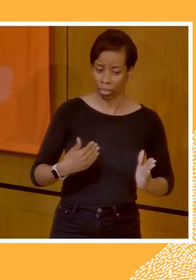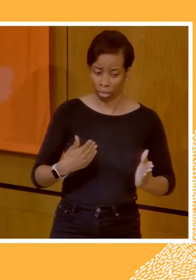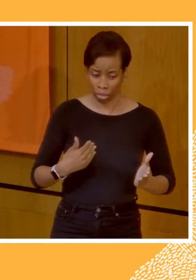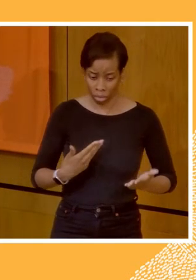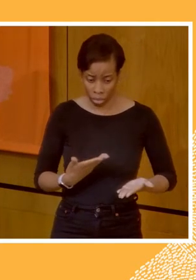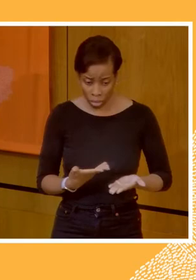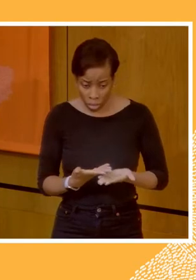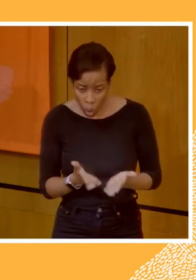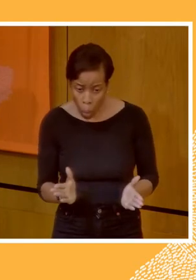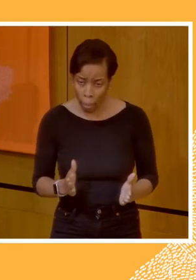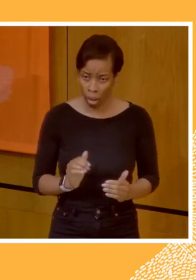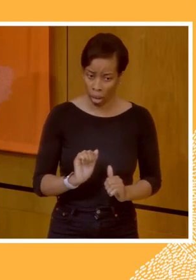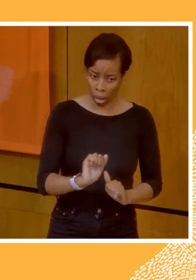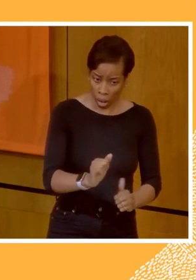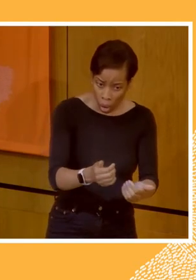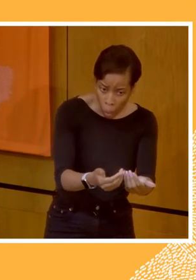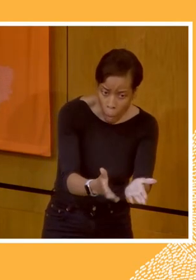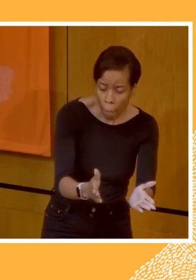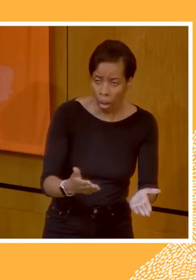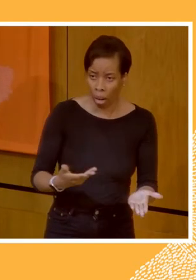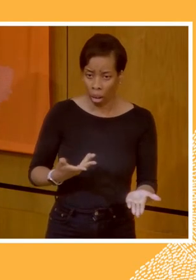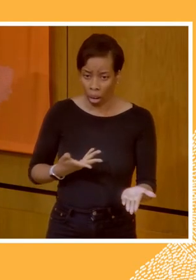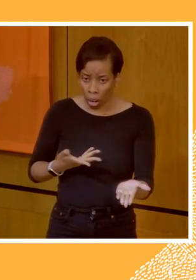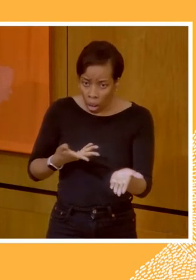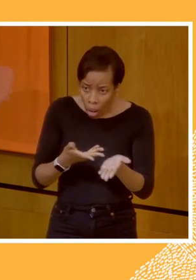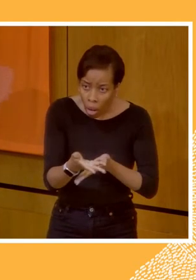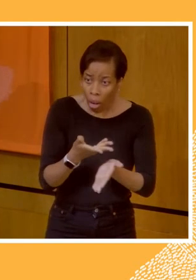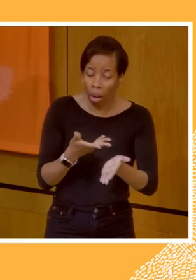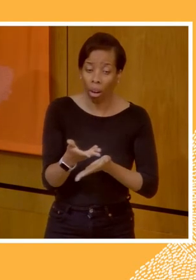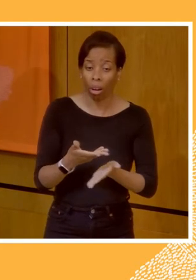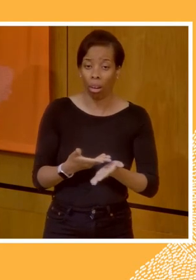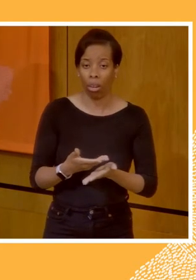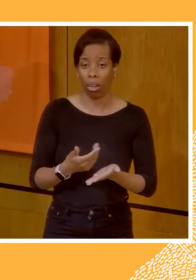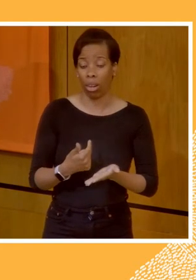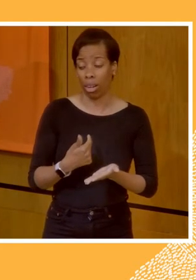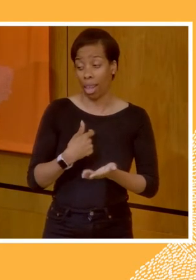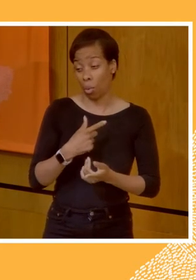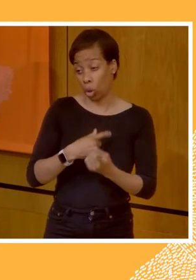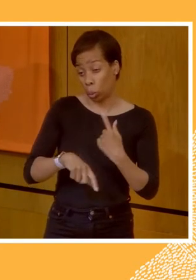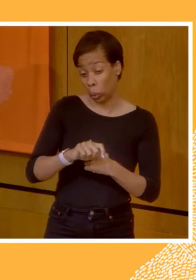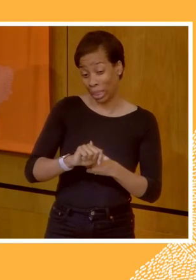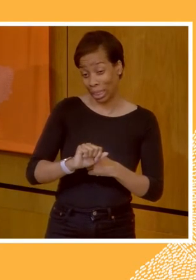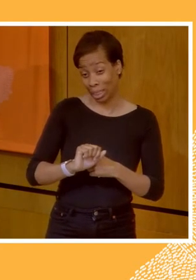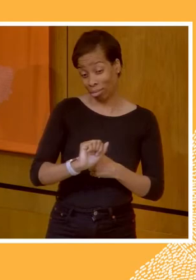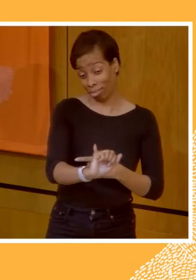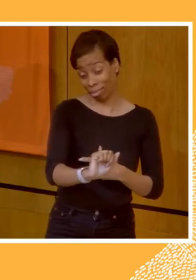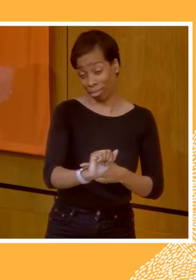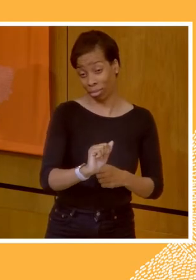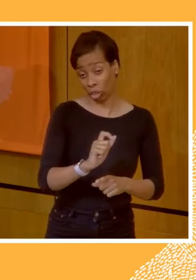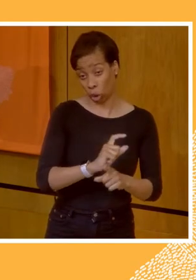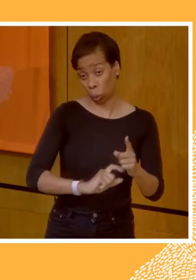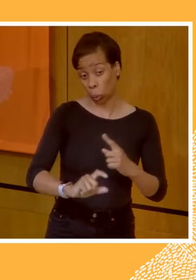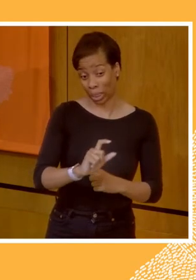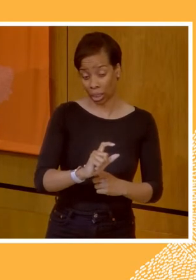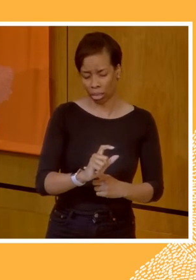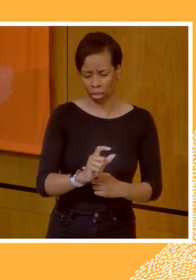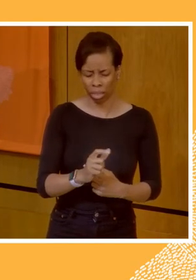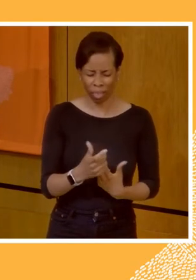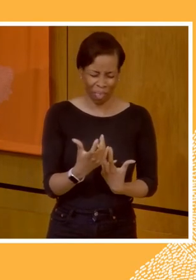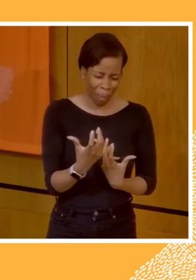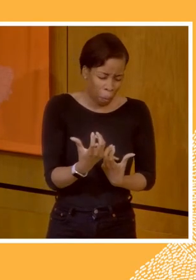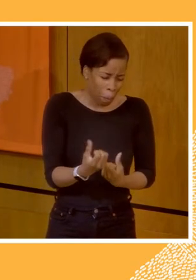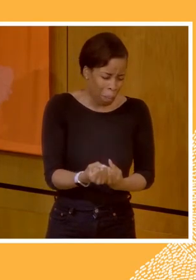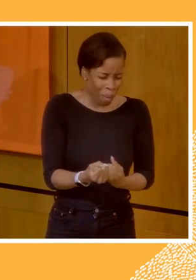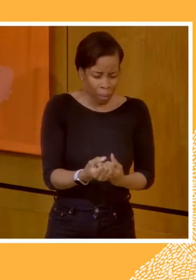you're working with. And I think the situations and the communities you're working with are living through such complex